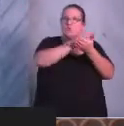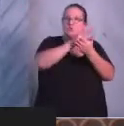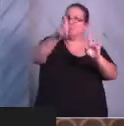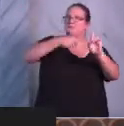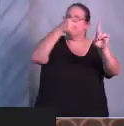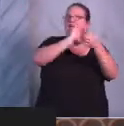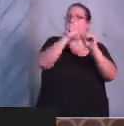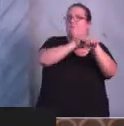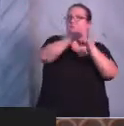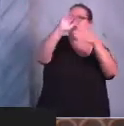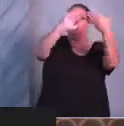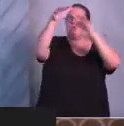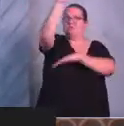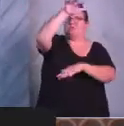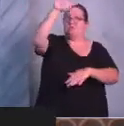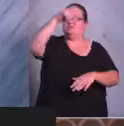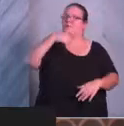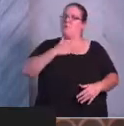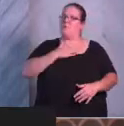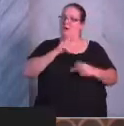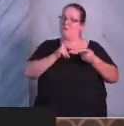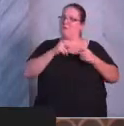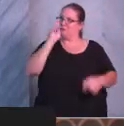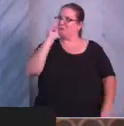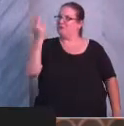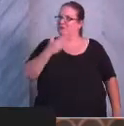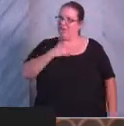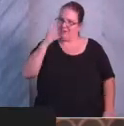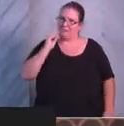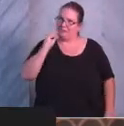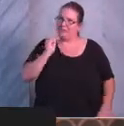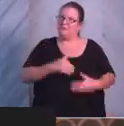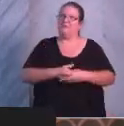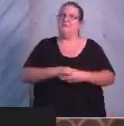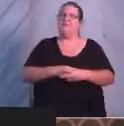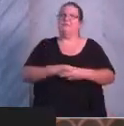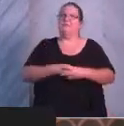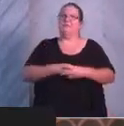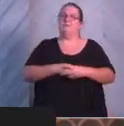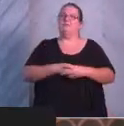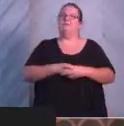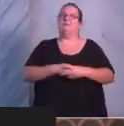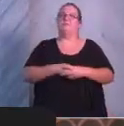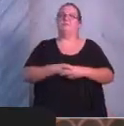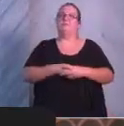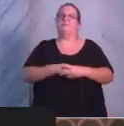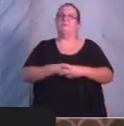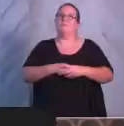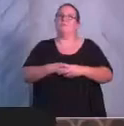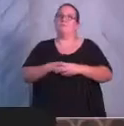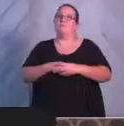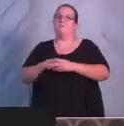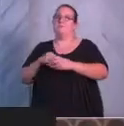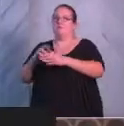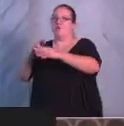particular. I am in a unique position to have a perspective on both racism